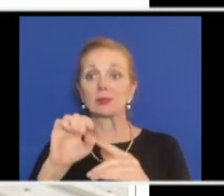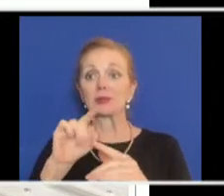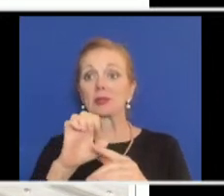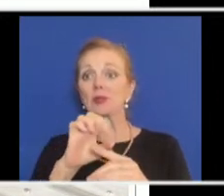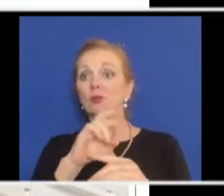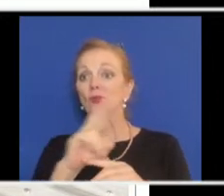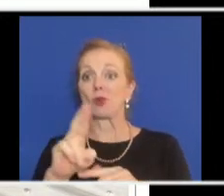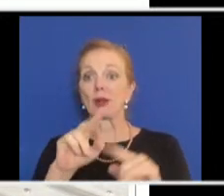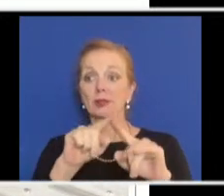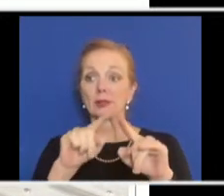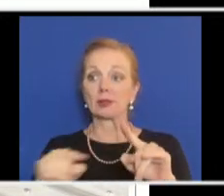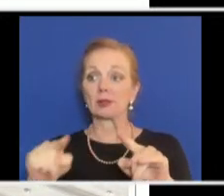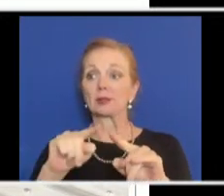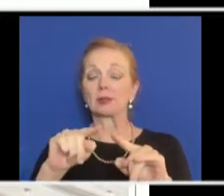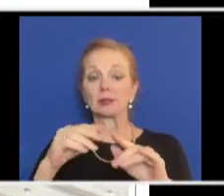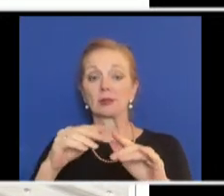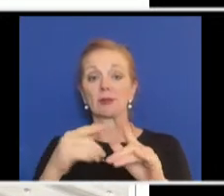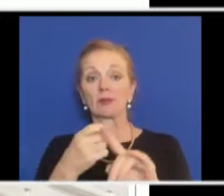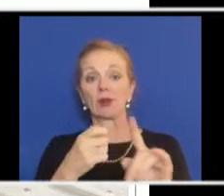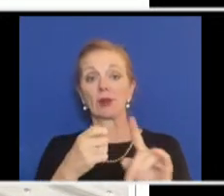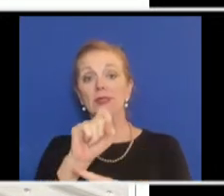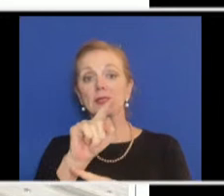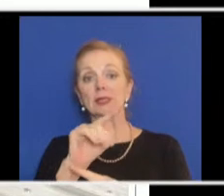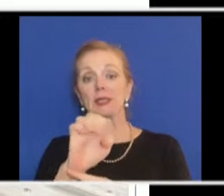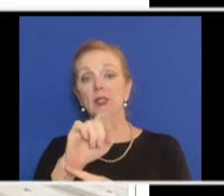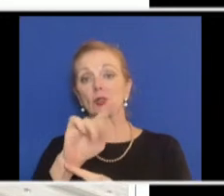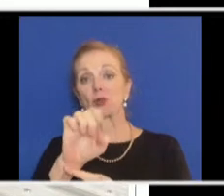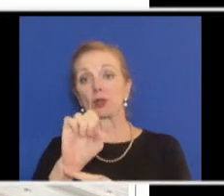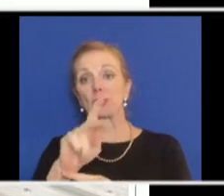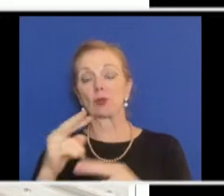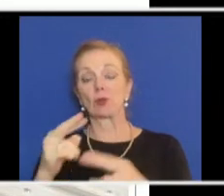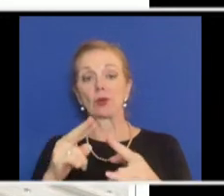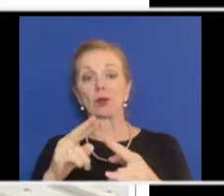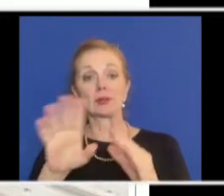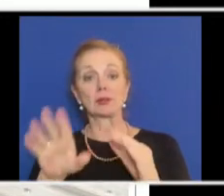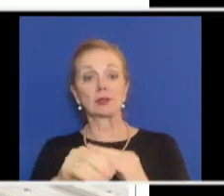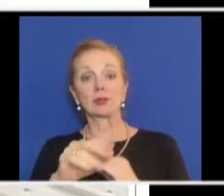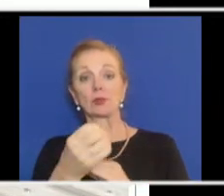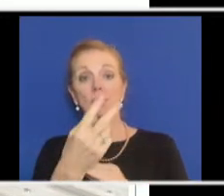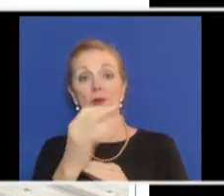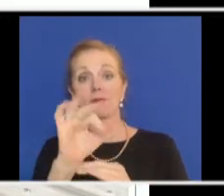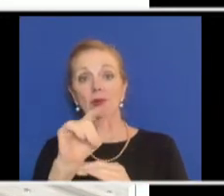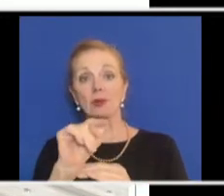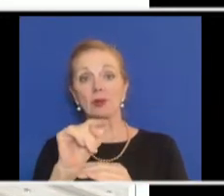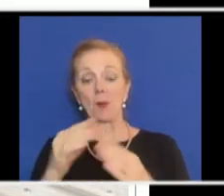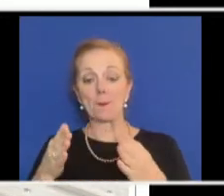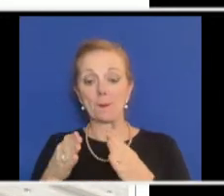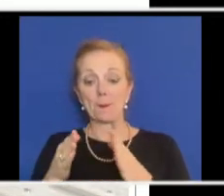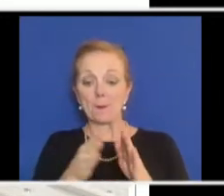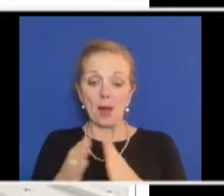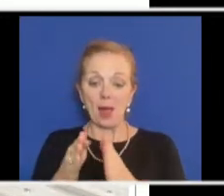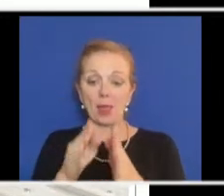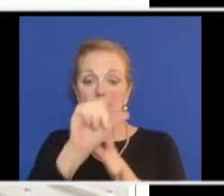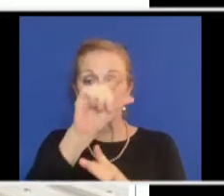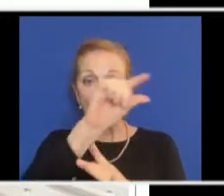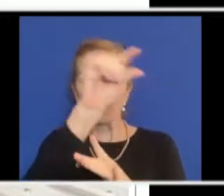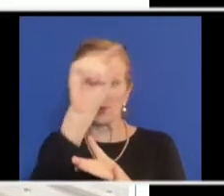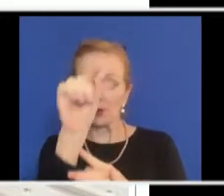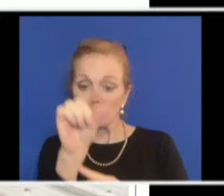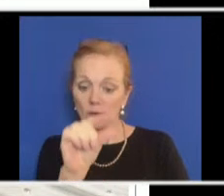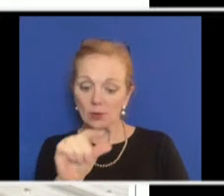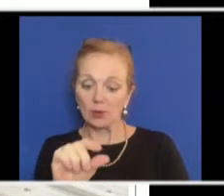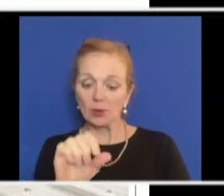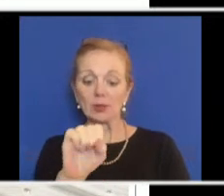turn lane into the site from Steel Creek Road additionally a 12 foot wide multi-use path will be installed along the sites Frontage on Steel Creek Road